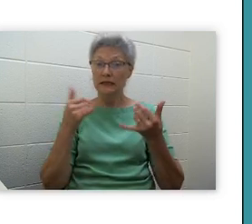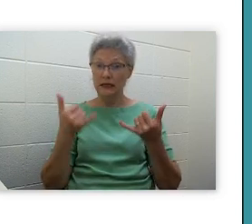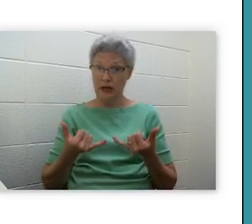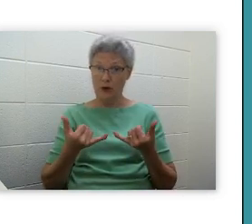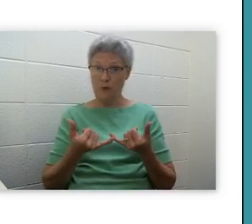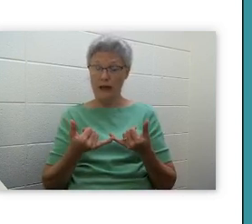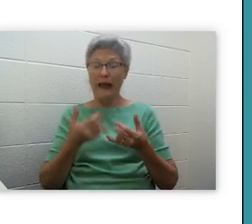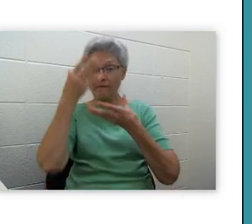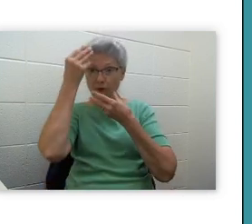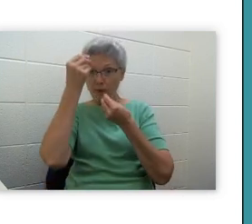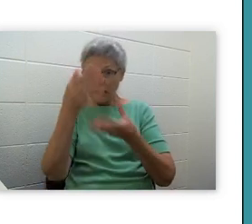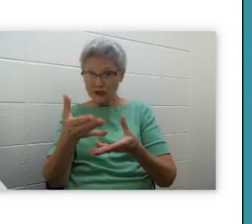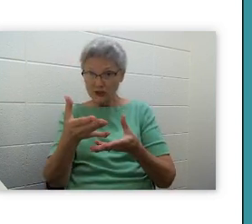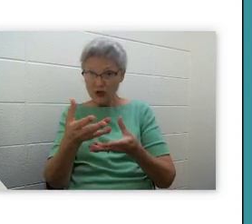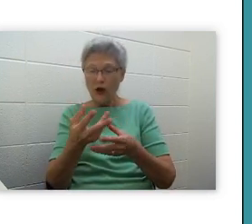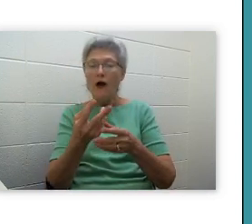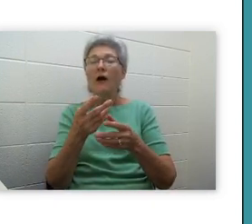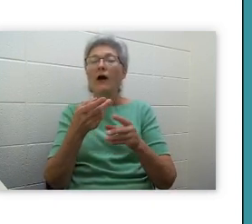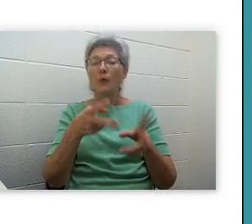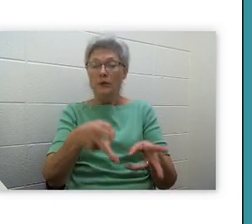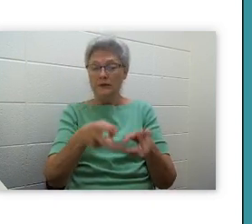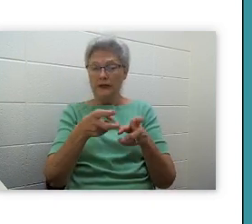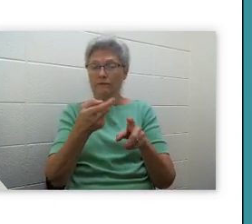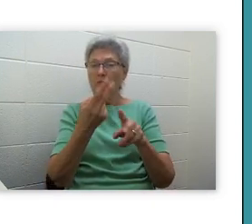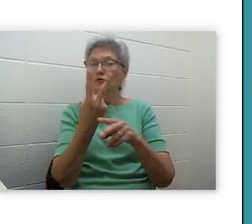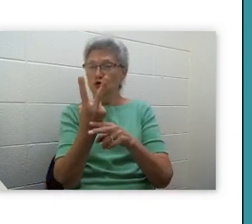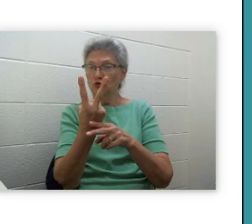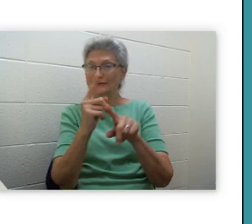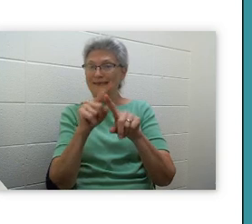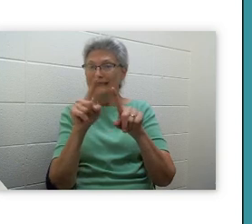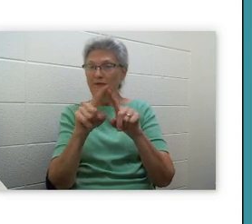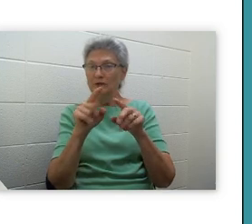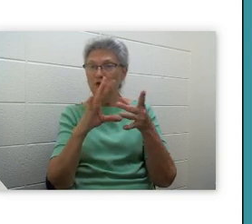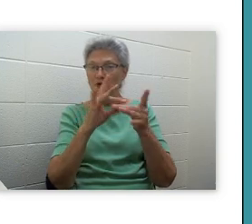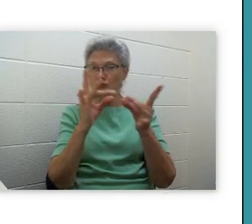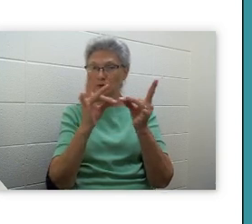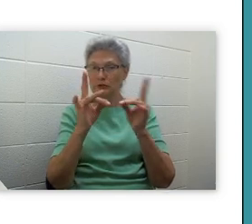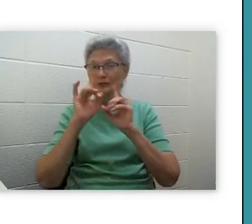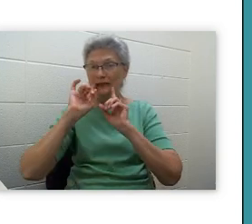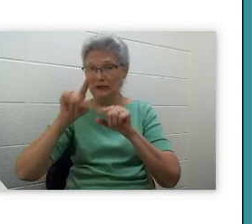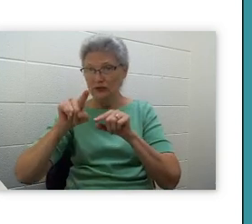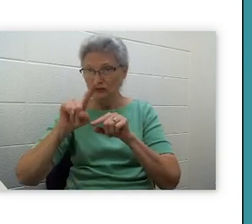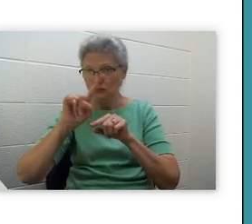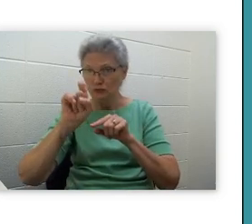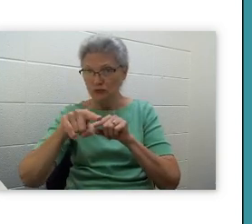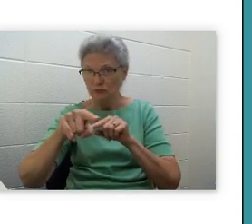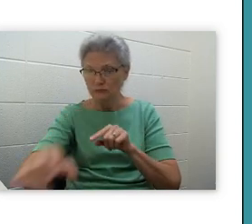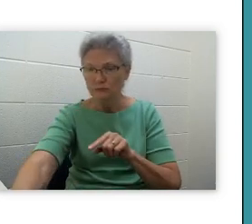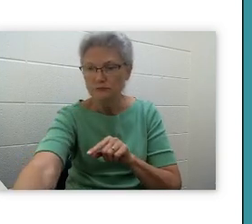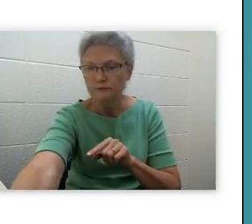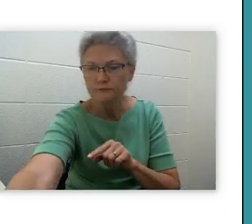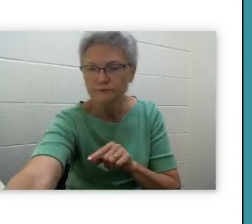Today, we're taking information from two different sources to answer a question.